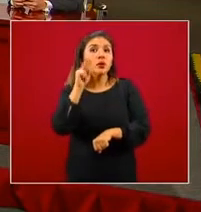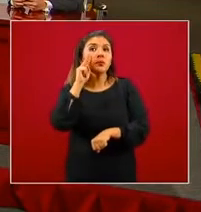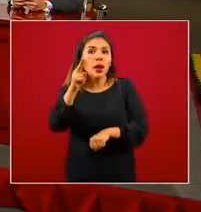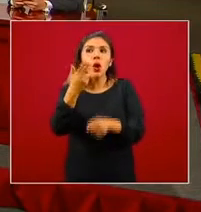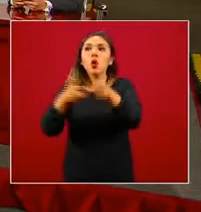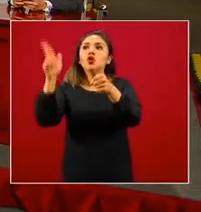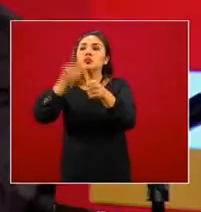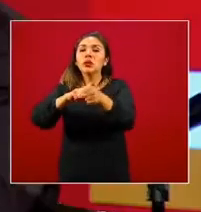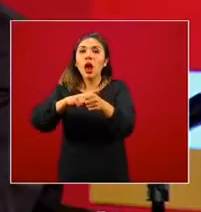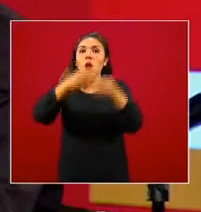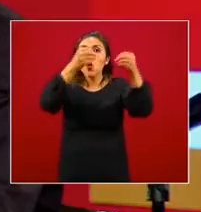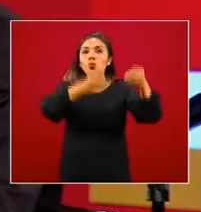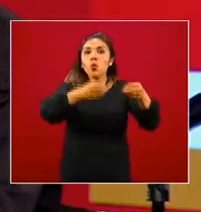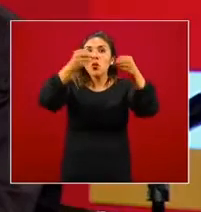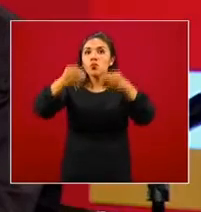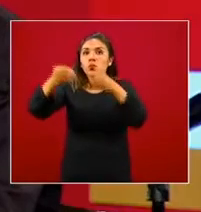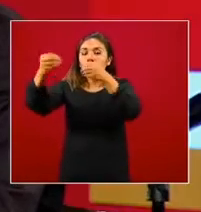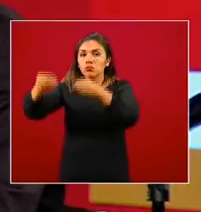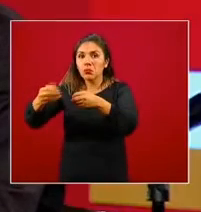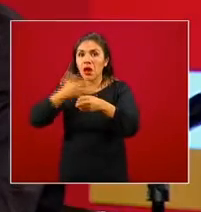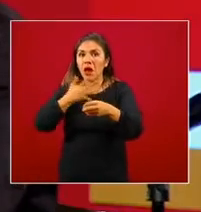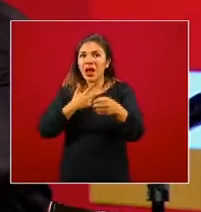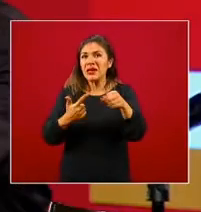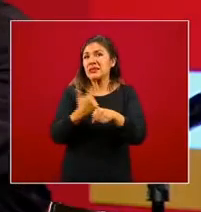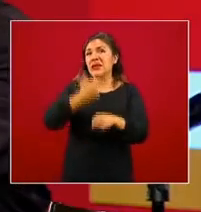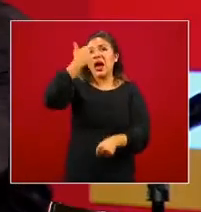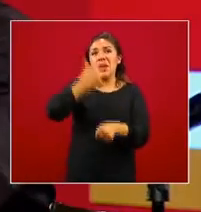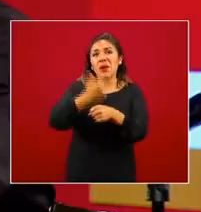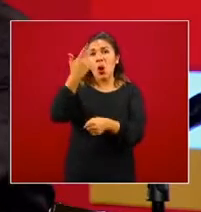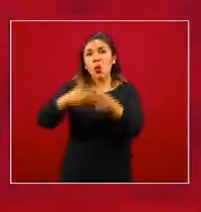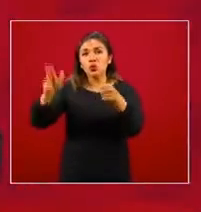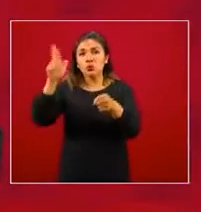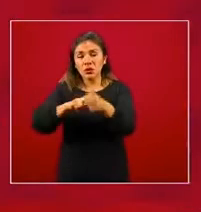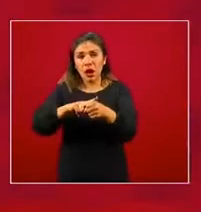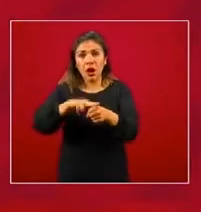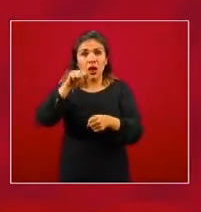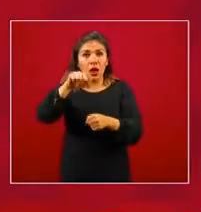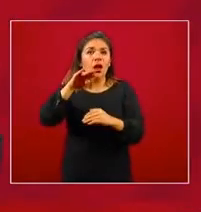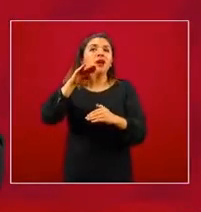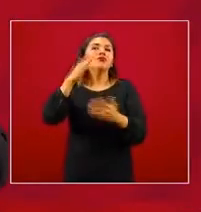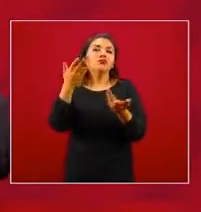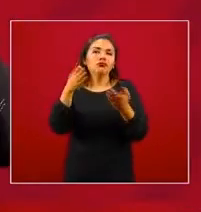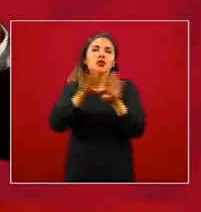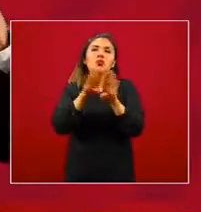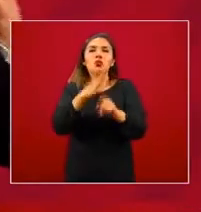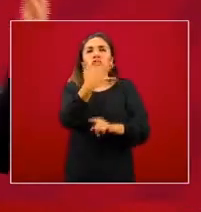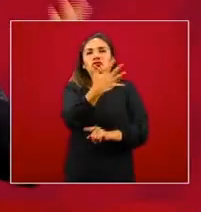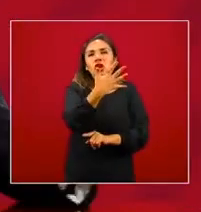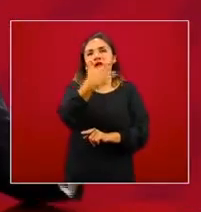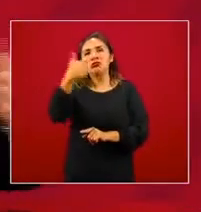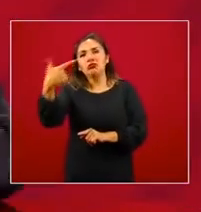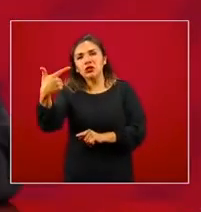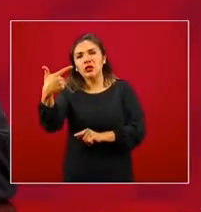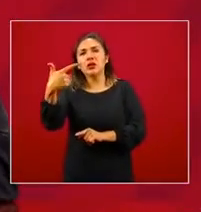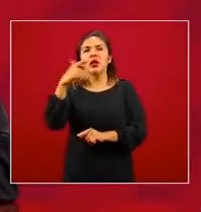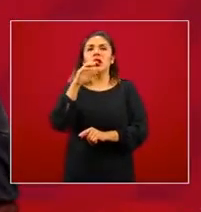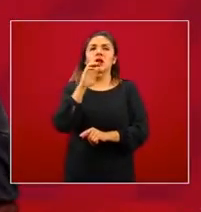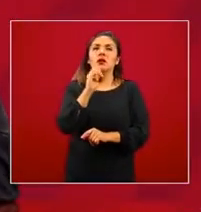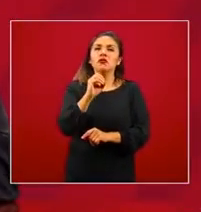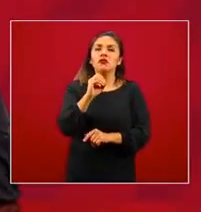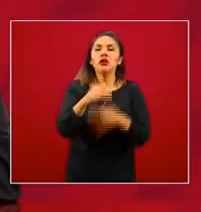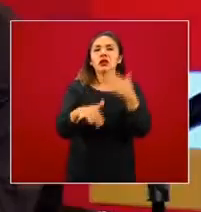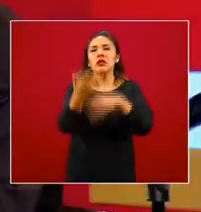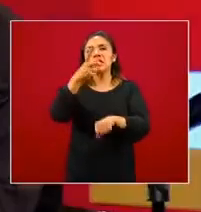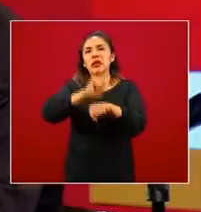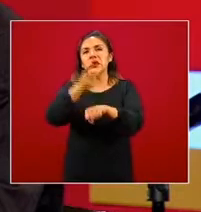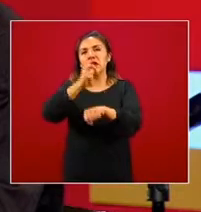rates, well, we're going to start seeing that reflected in hospitalization rates and percentages of people who are in the ICU. We might